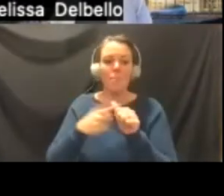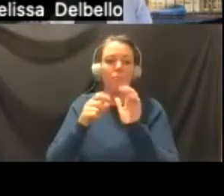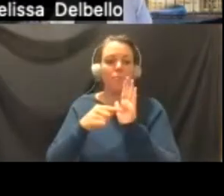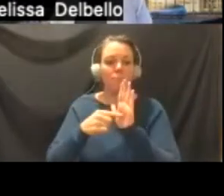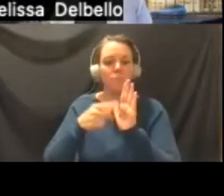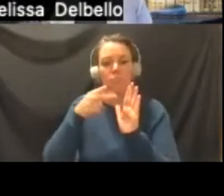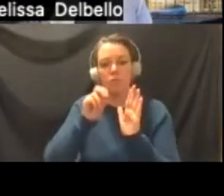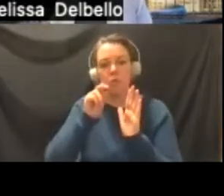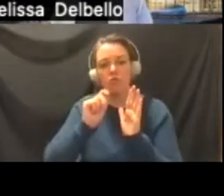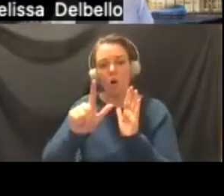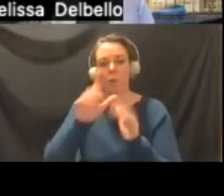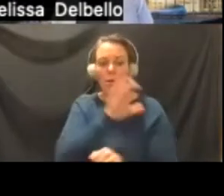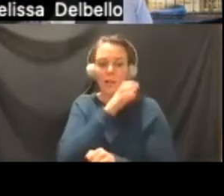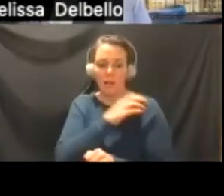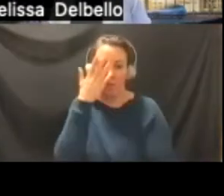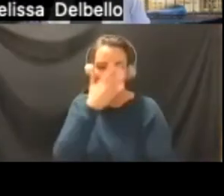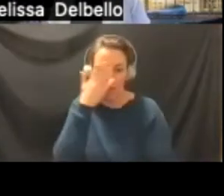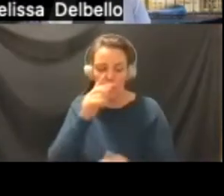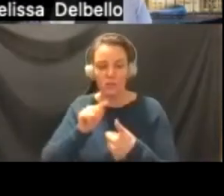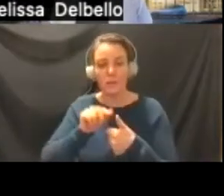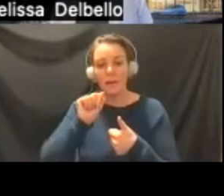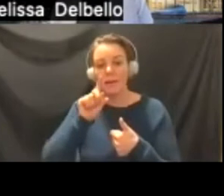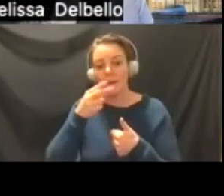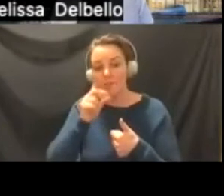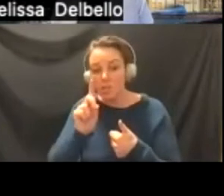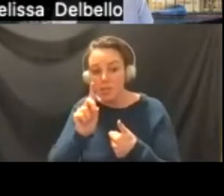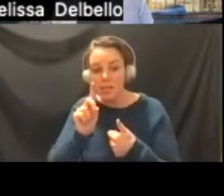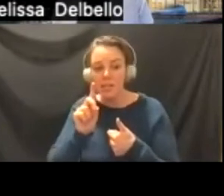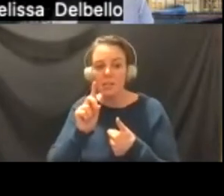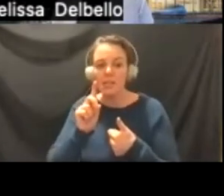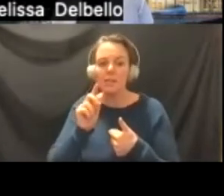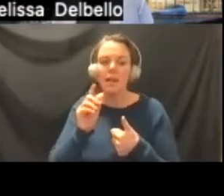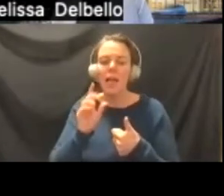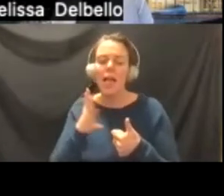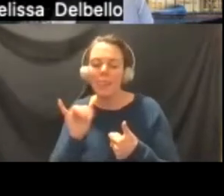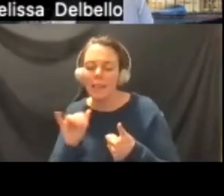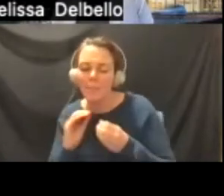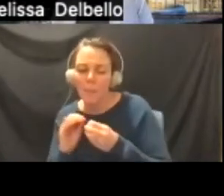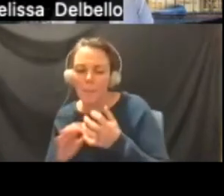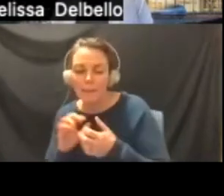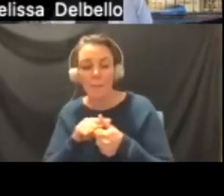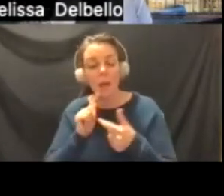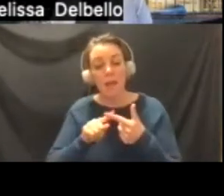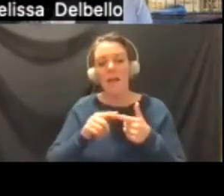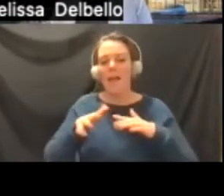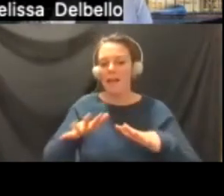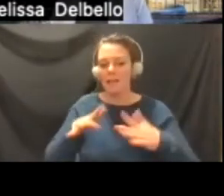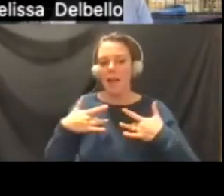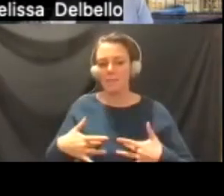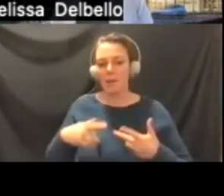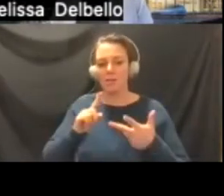we consider ADHD, like I said, is kind of more mixed, but the anxiety,